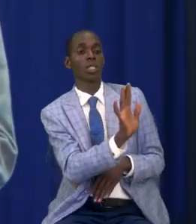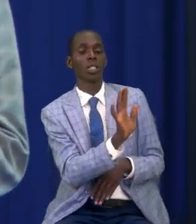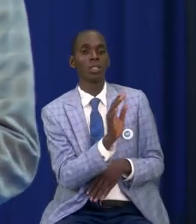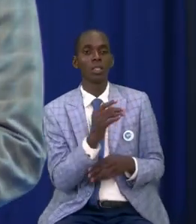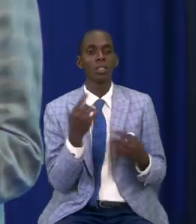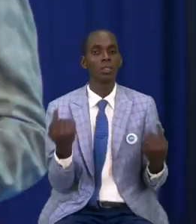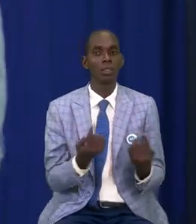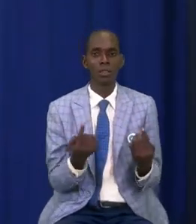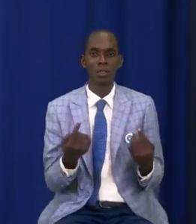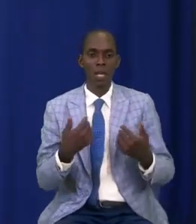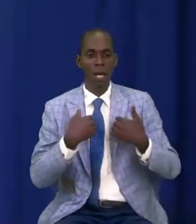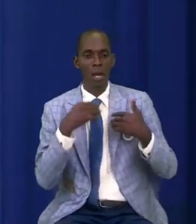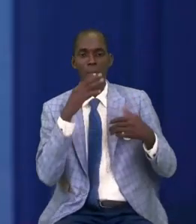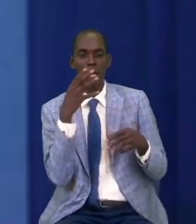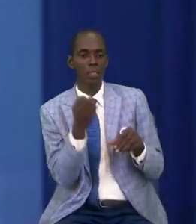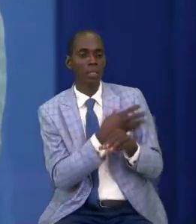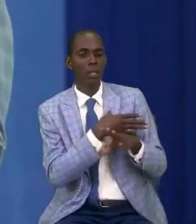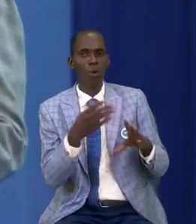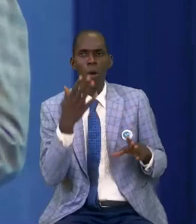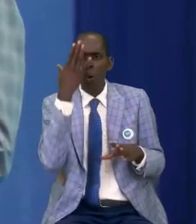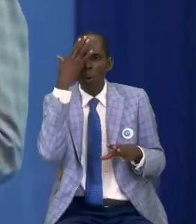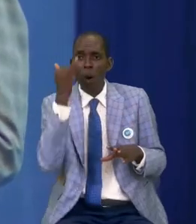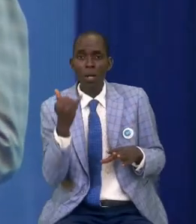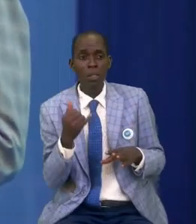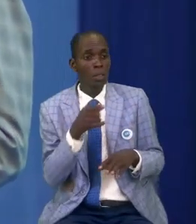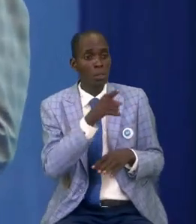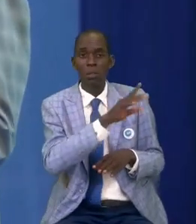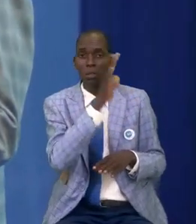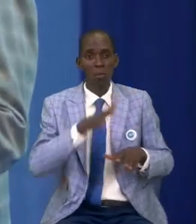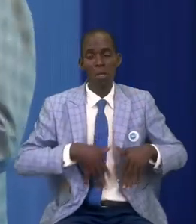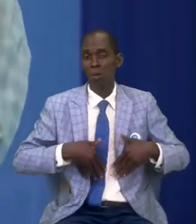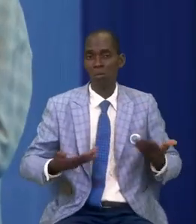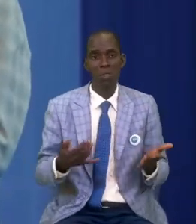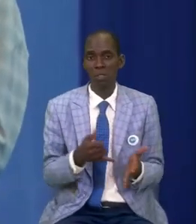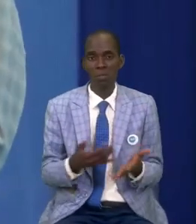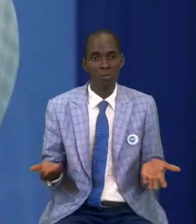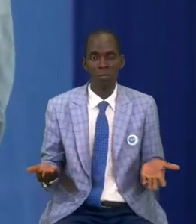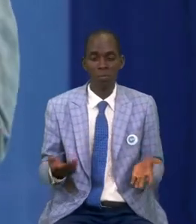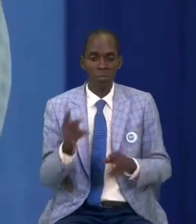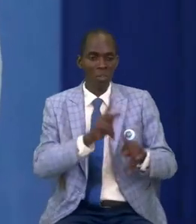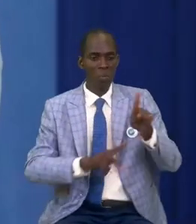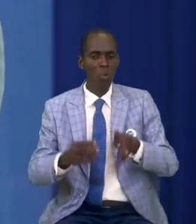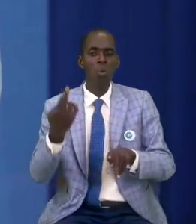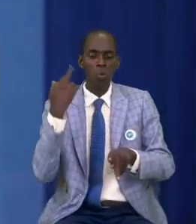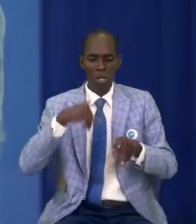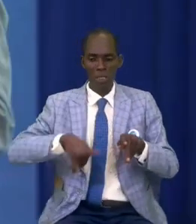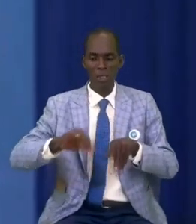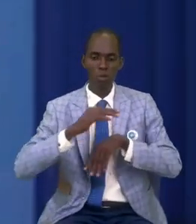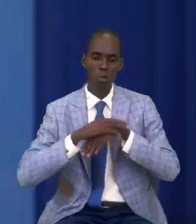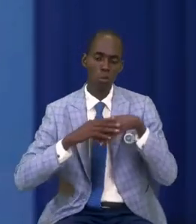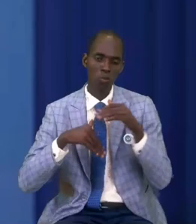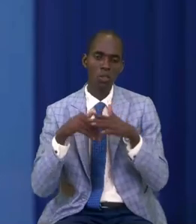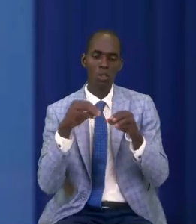that. They were comfortable with their unclean lips, unclean language, unclean thoughts,